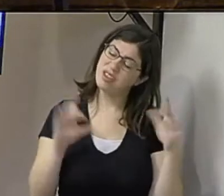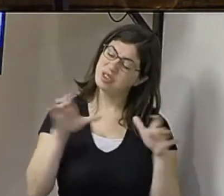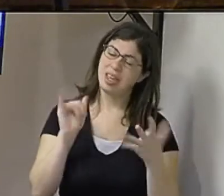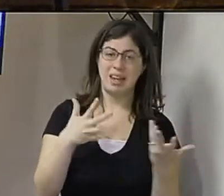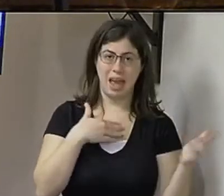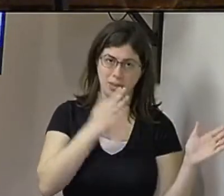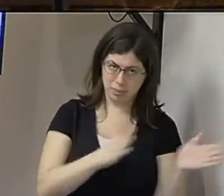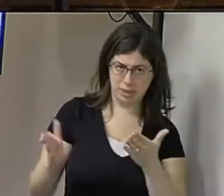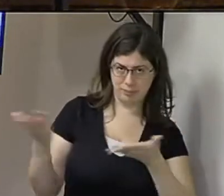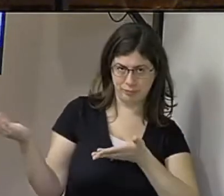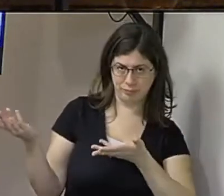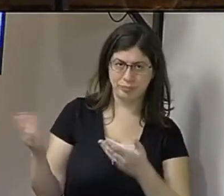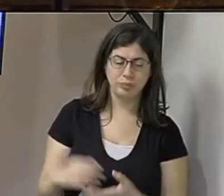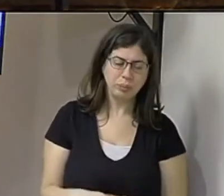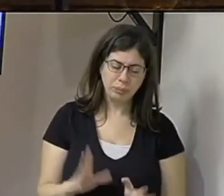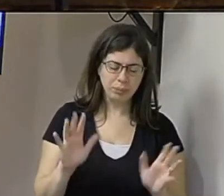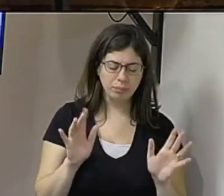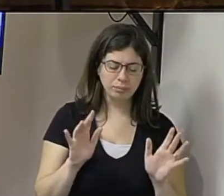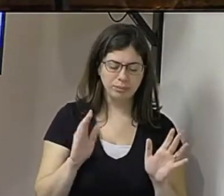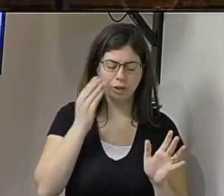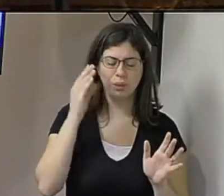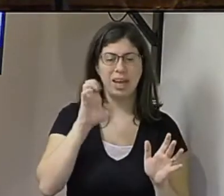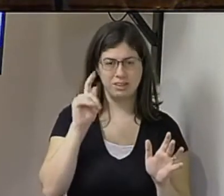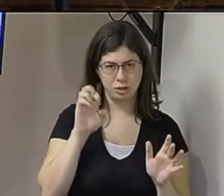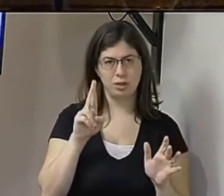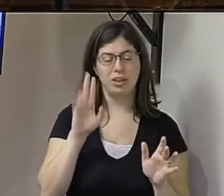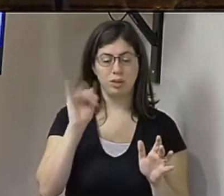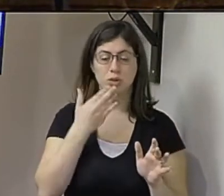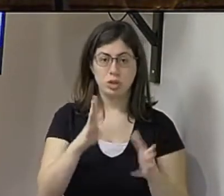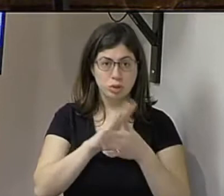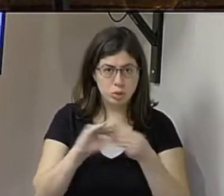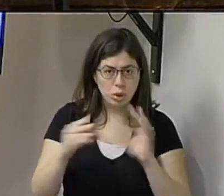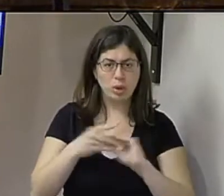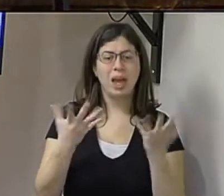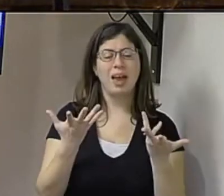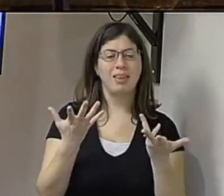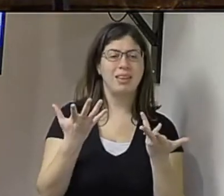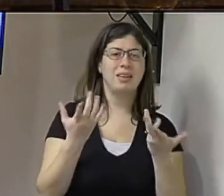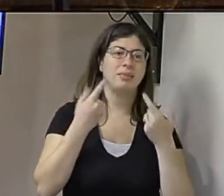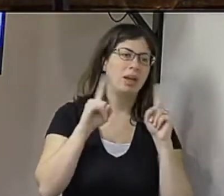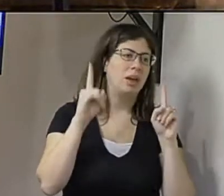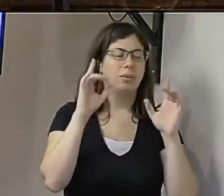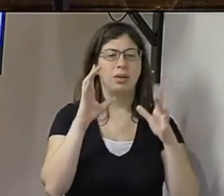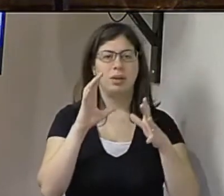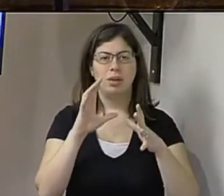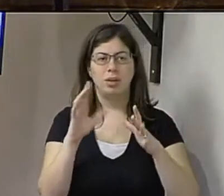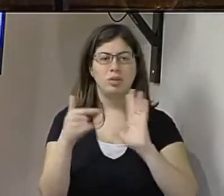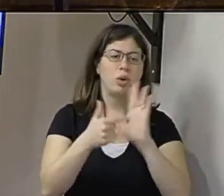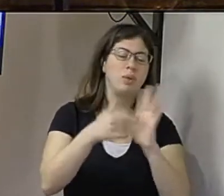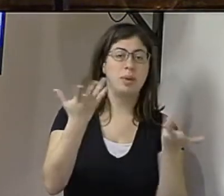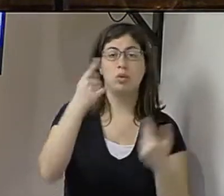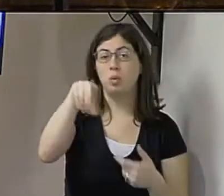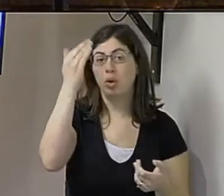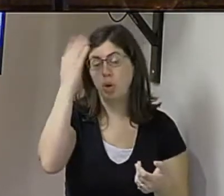plan to him. Now, Esther is a really good story, and so we get all these popular versions of it that you might be familiar